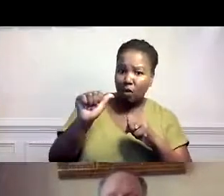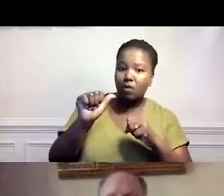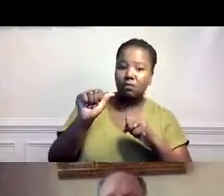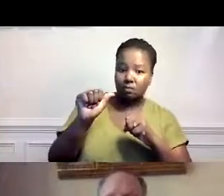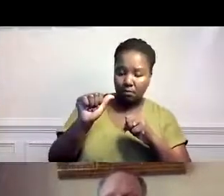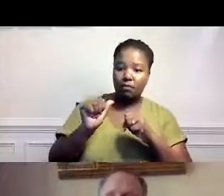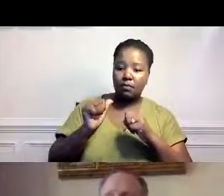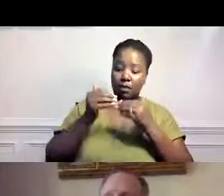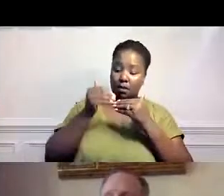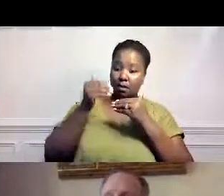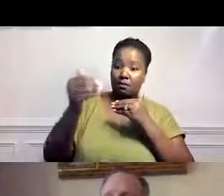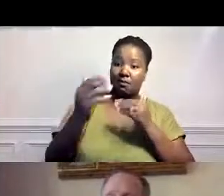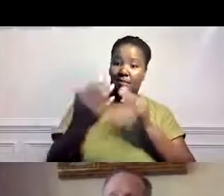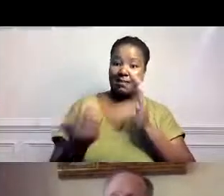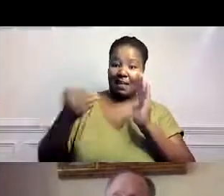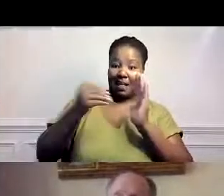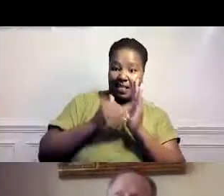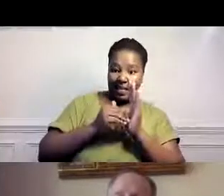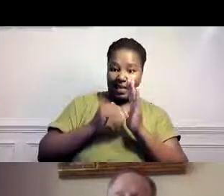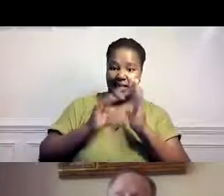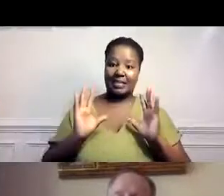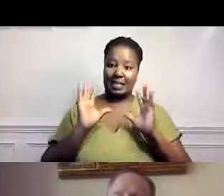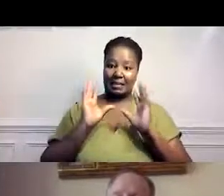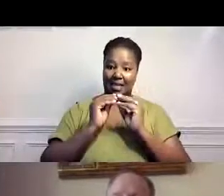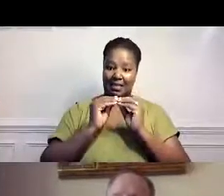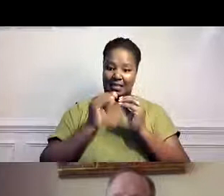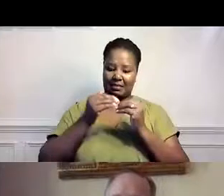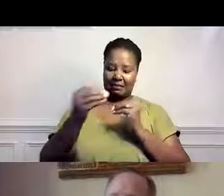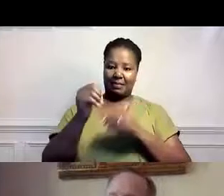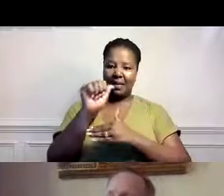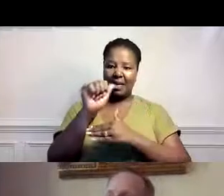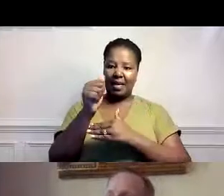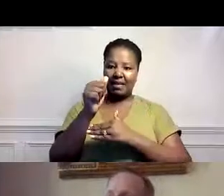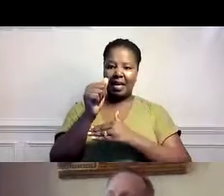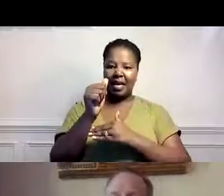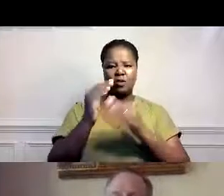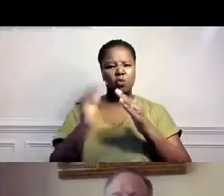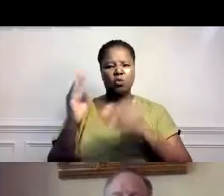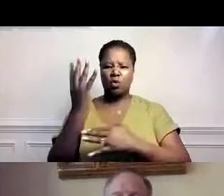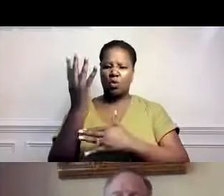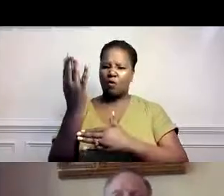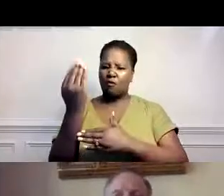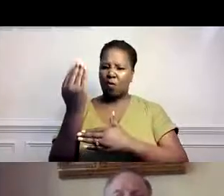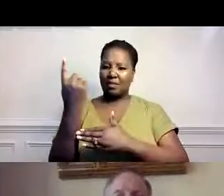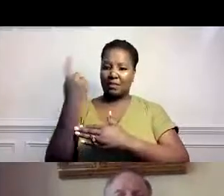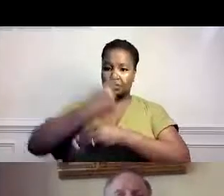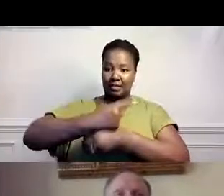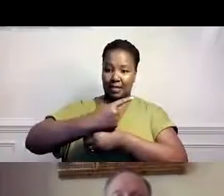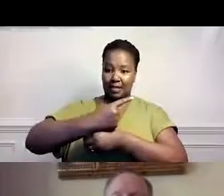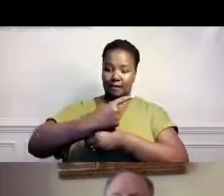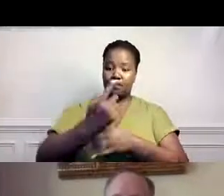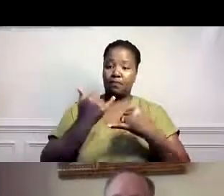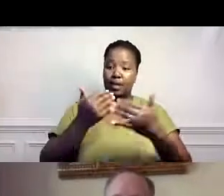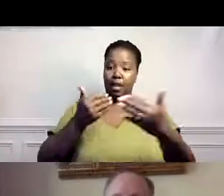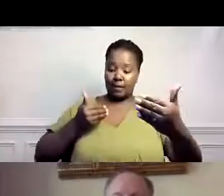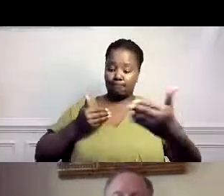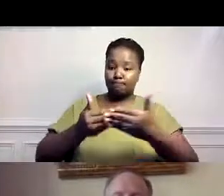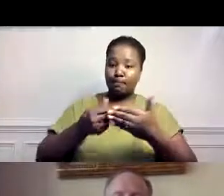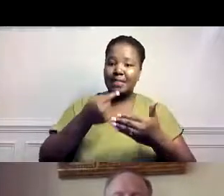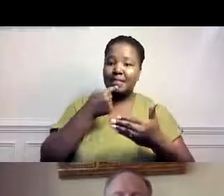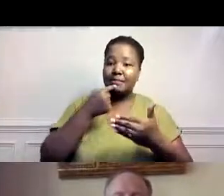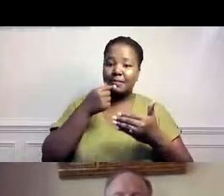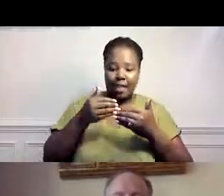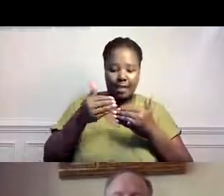reconvening over the next 10 to 14 days. And in the meantime, they have advised that we continue to hold